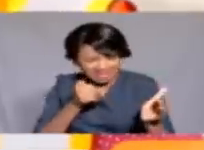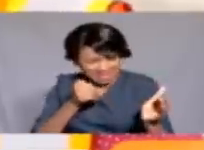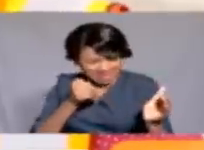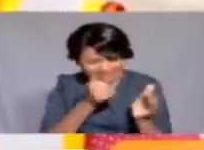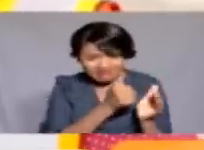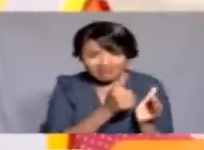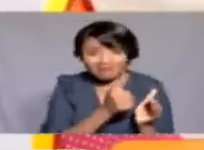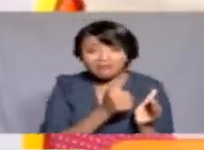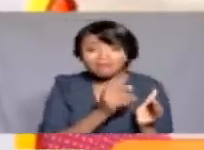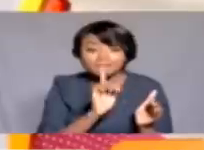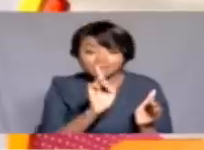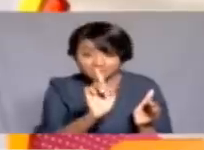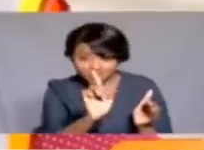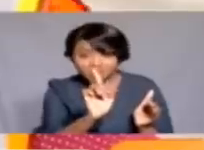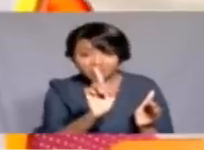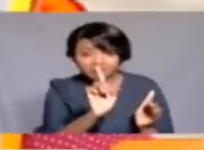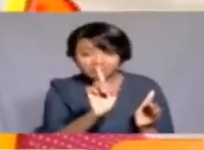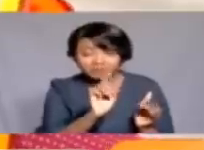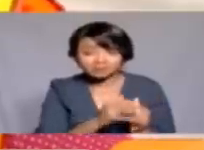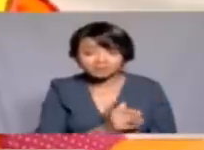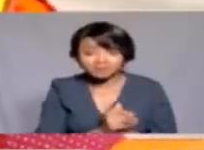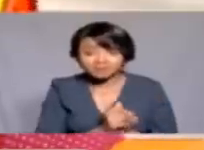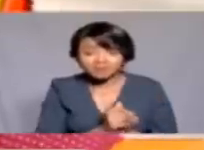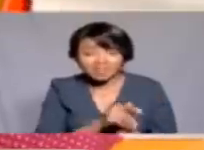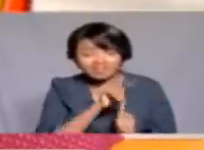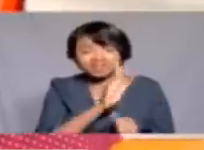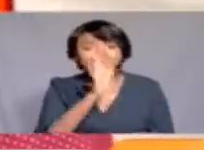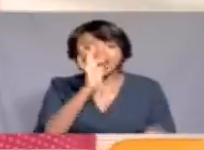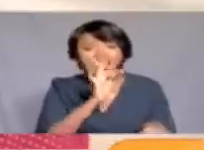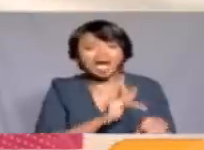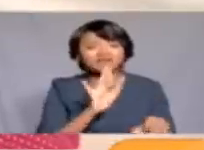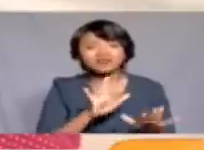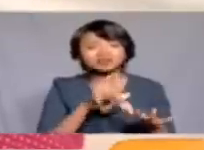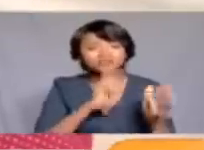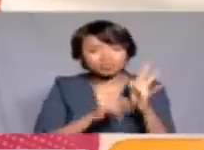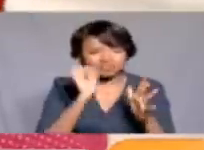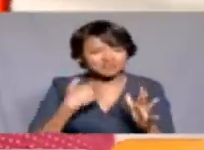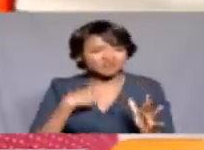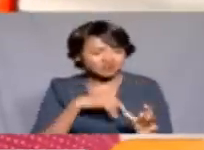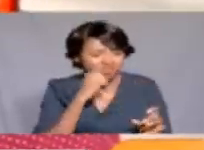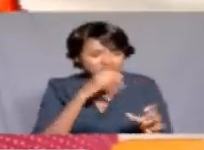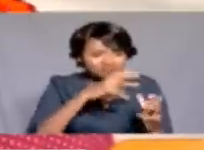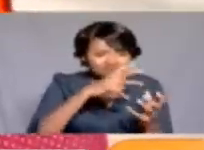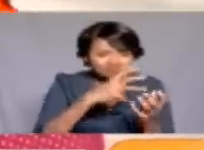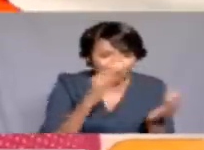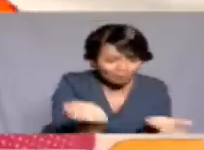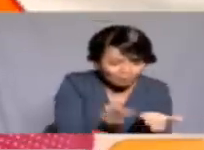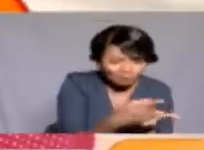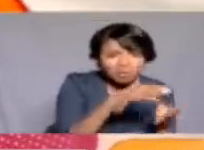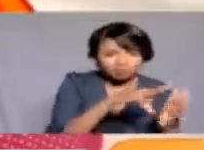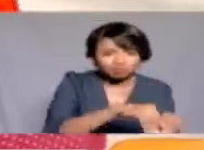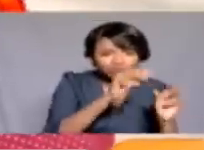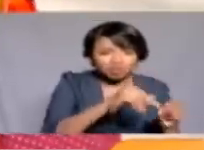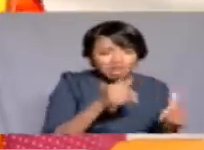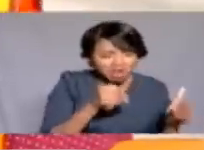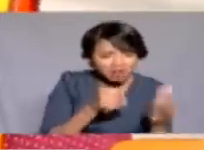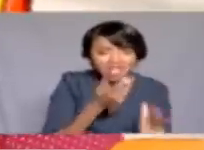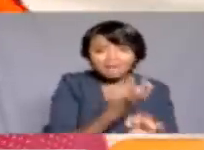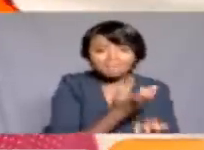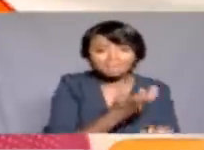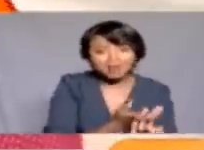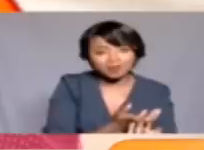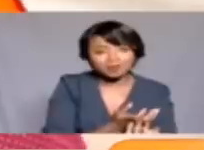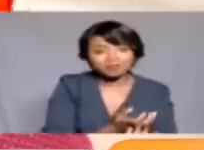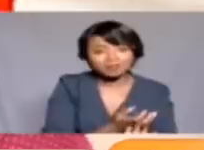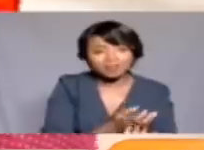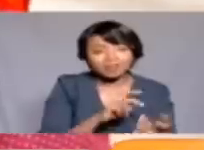but paramount is what is the impact if you're working very close to the coral. If you are working and you manage to mitigate any of